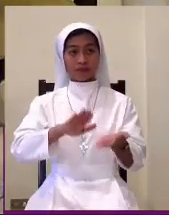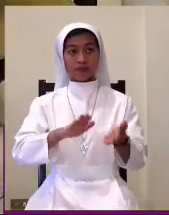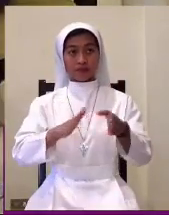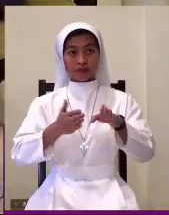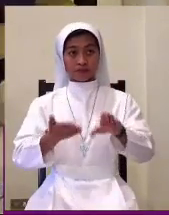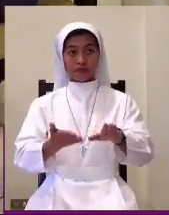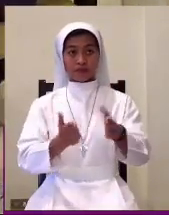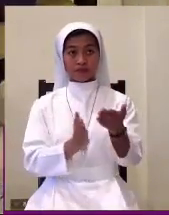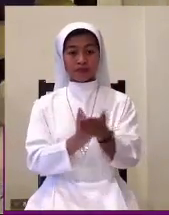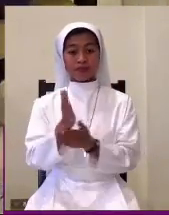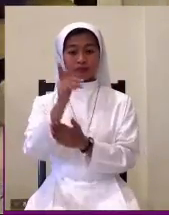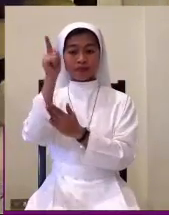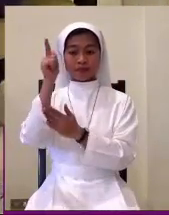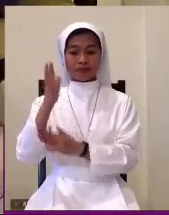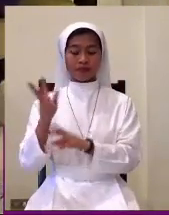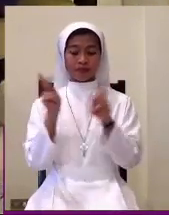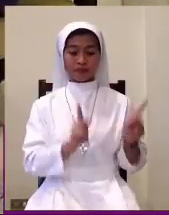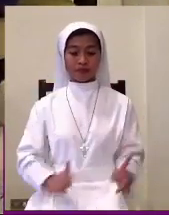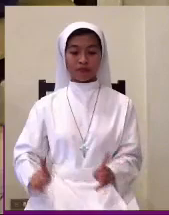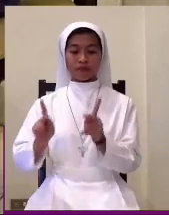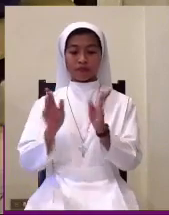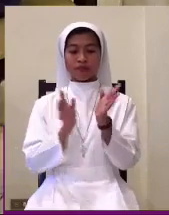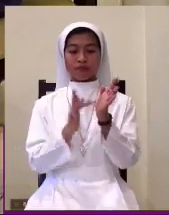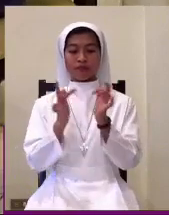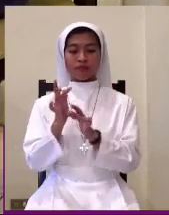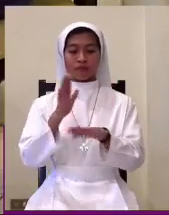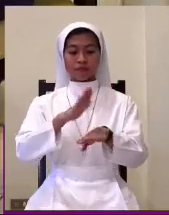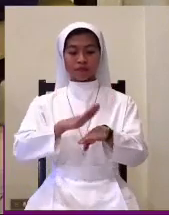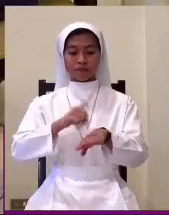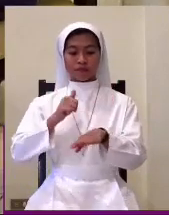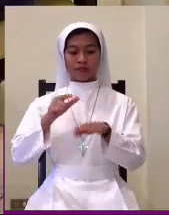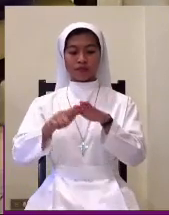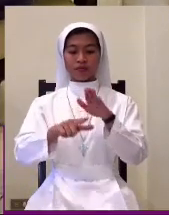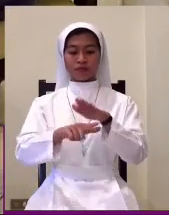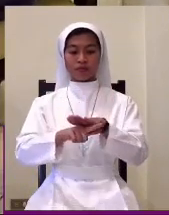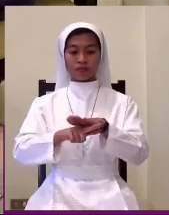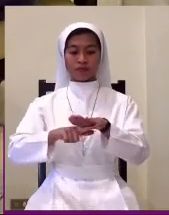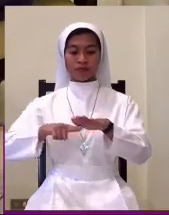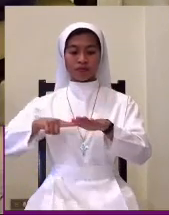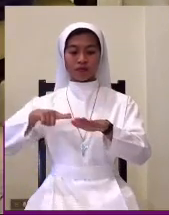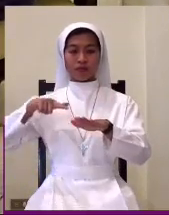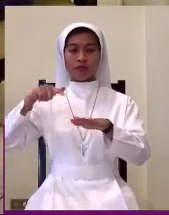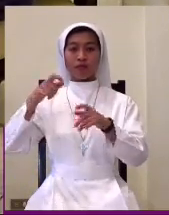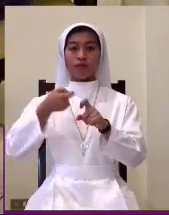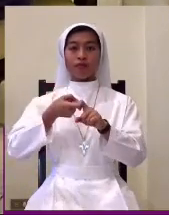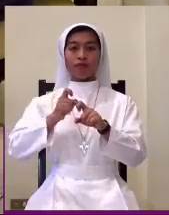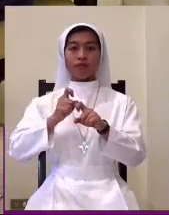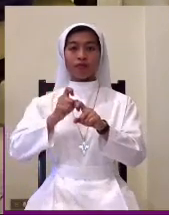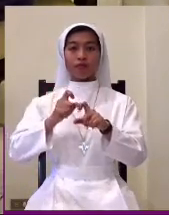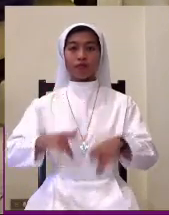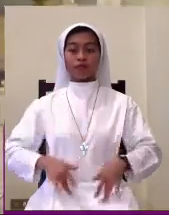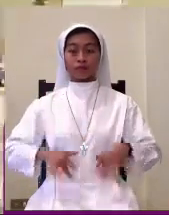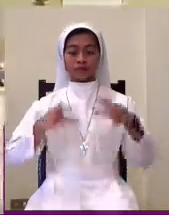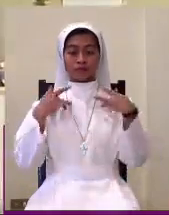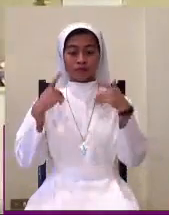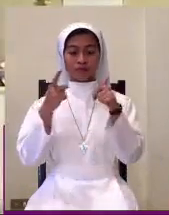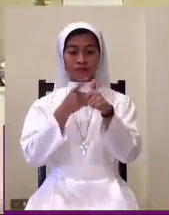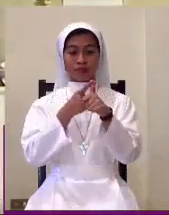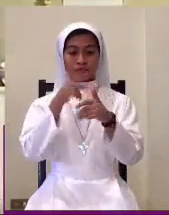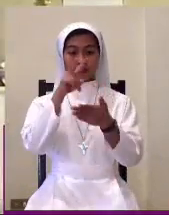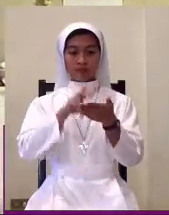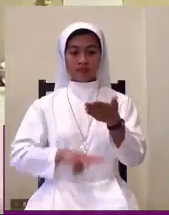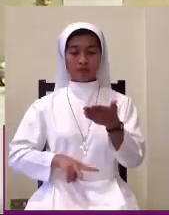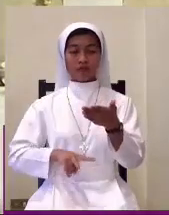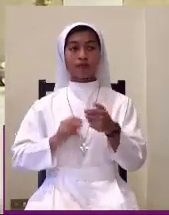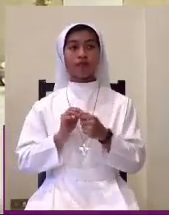work in Jesus calling Lazarus back to life. The first reading. A reading from